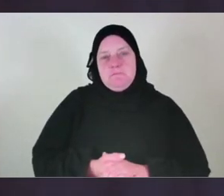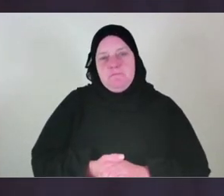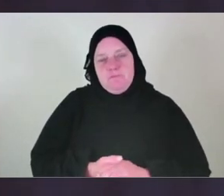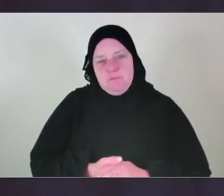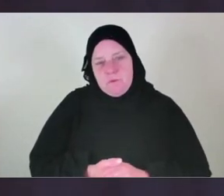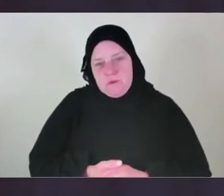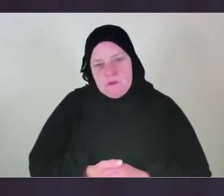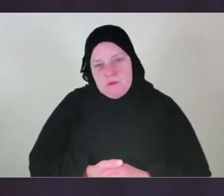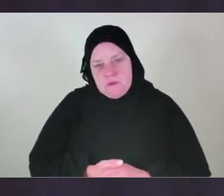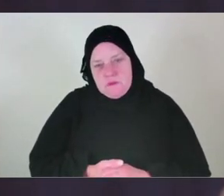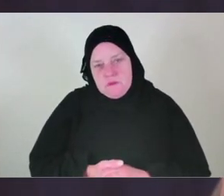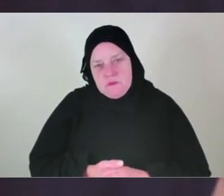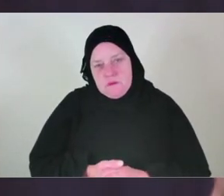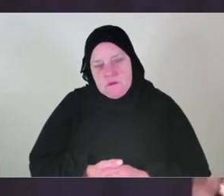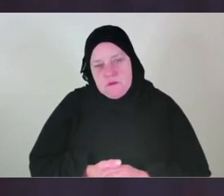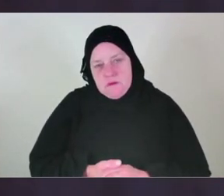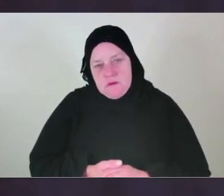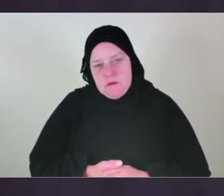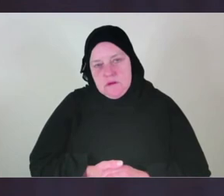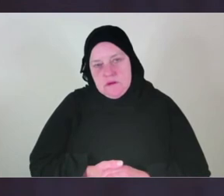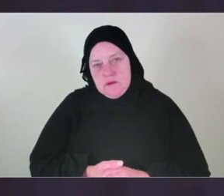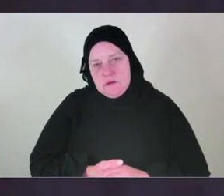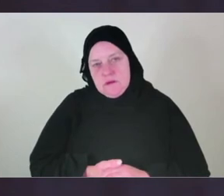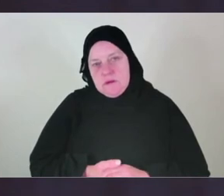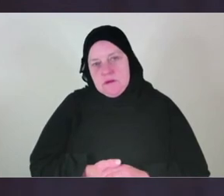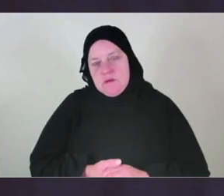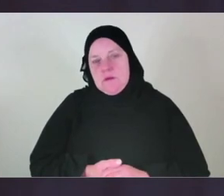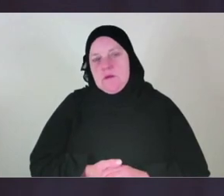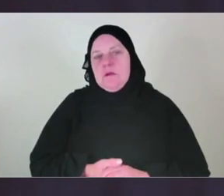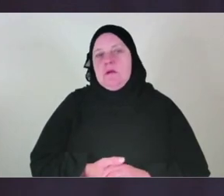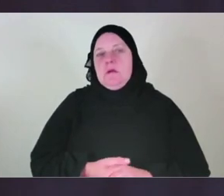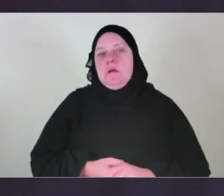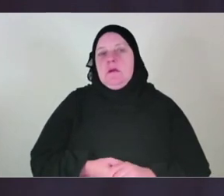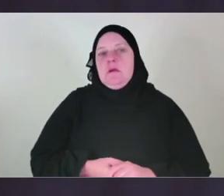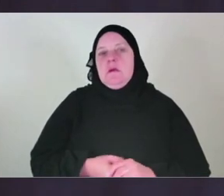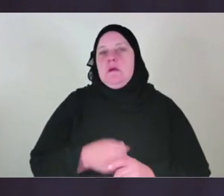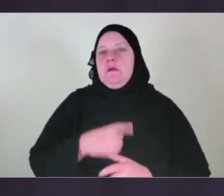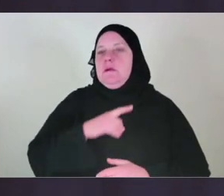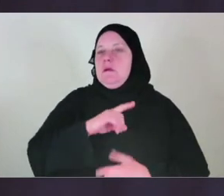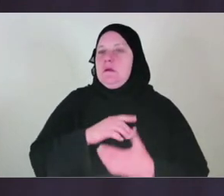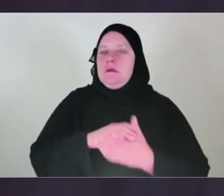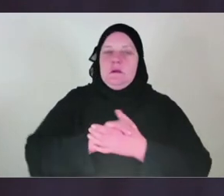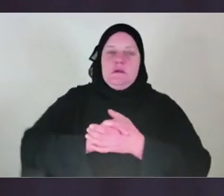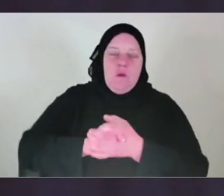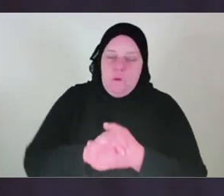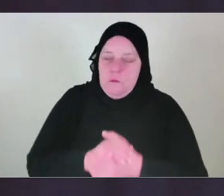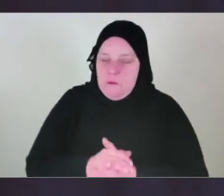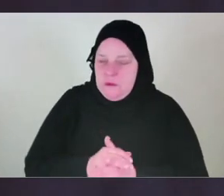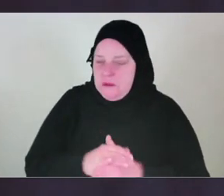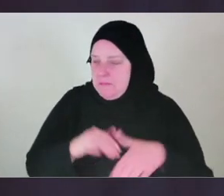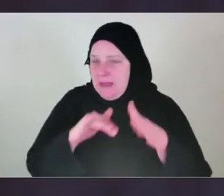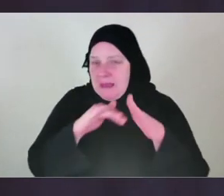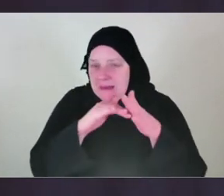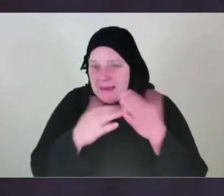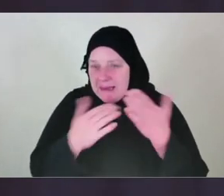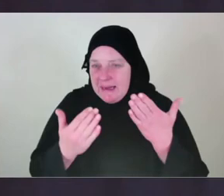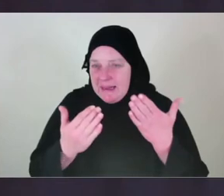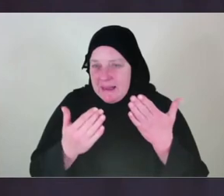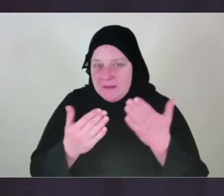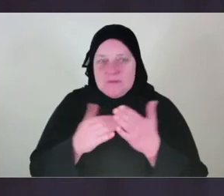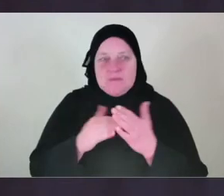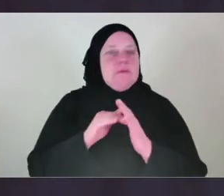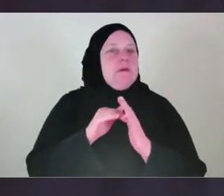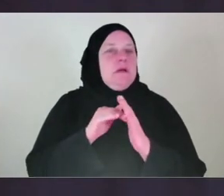not problematic. You know, the people living there, they don't get hunted down because of this. Compared to what Banu al-Abbas used